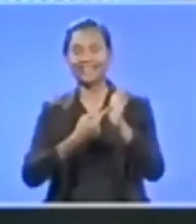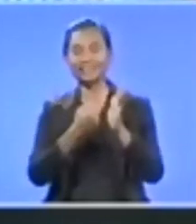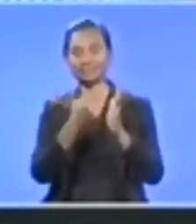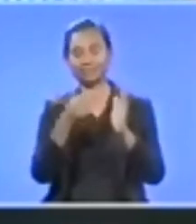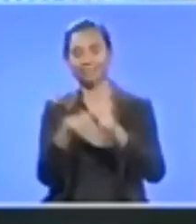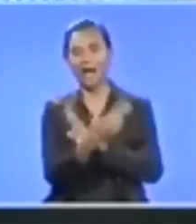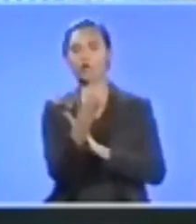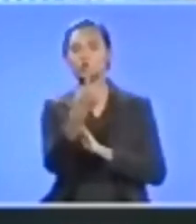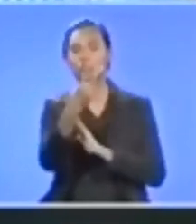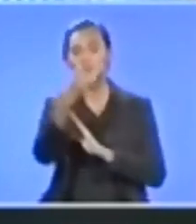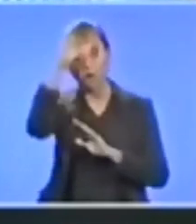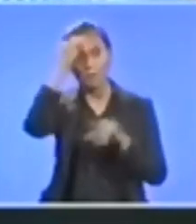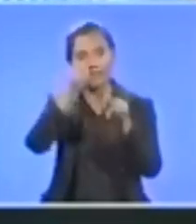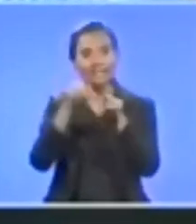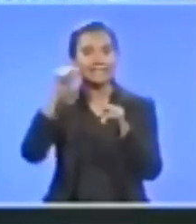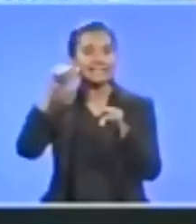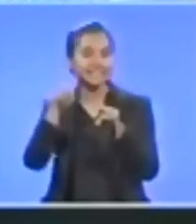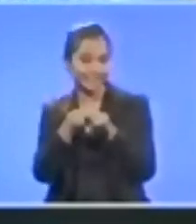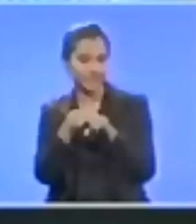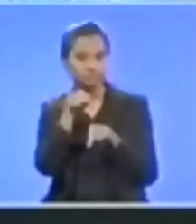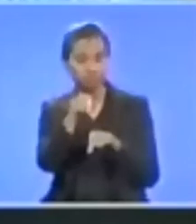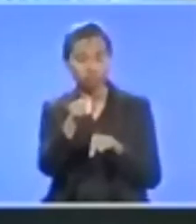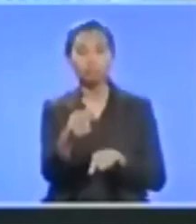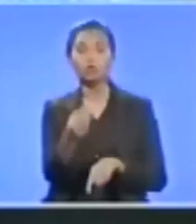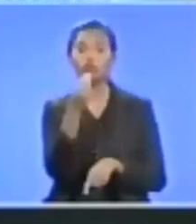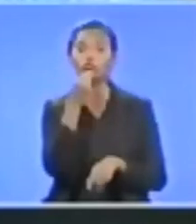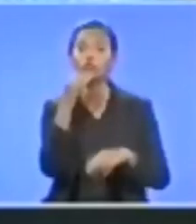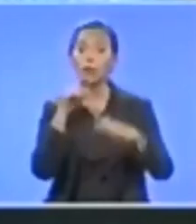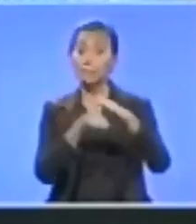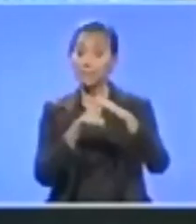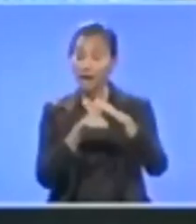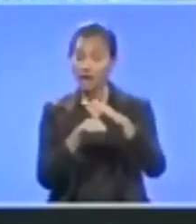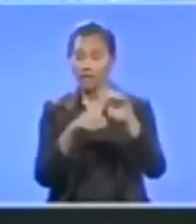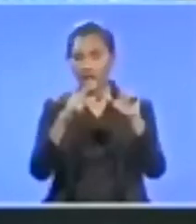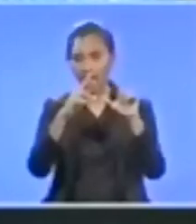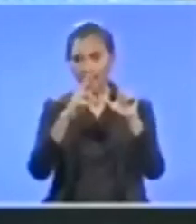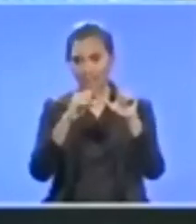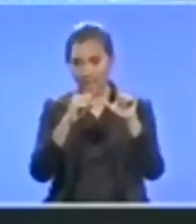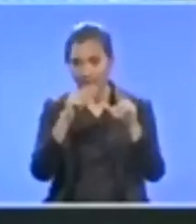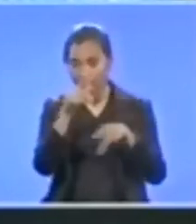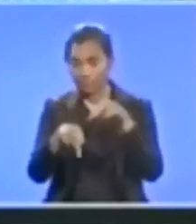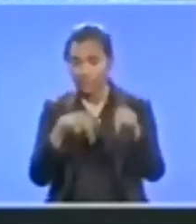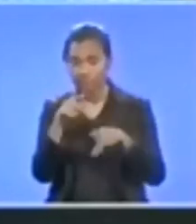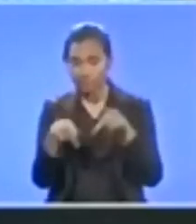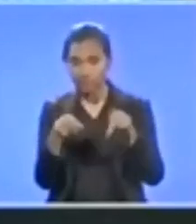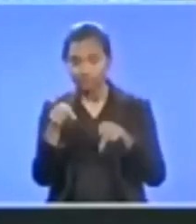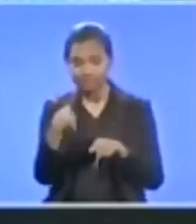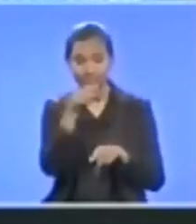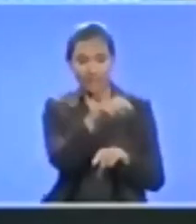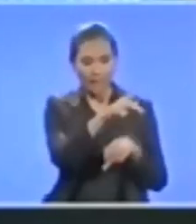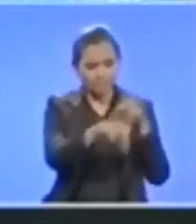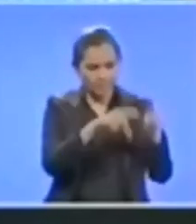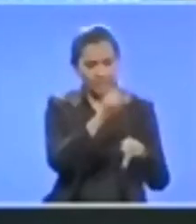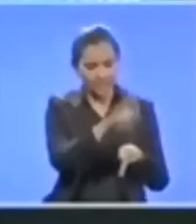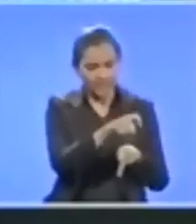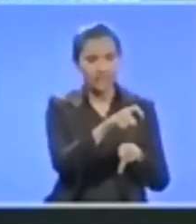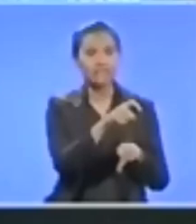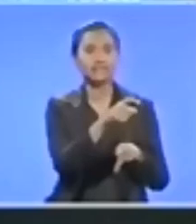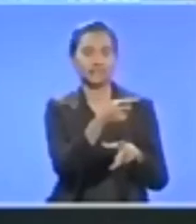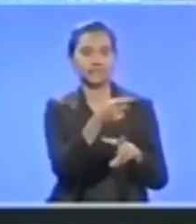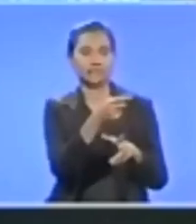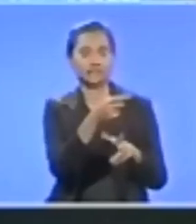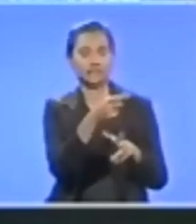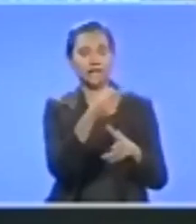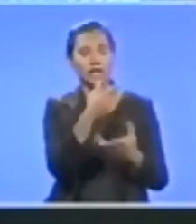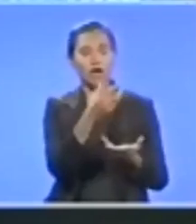34-year-old Nicole Ng. Food Bank links people in need with companies and individuals with excess food